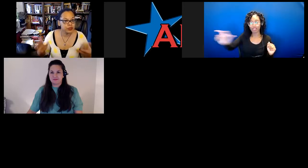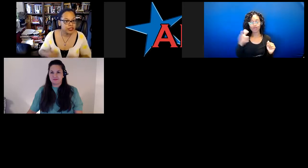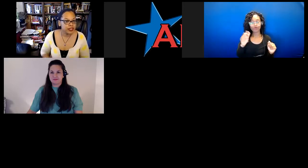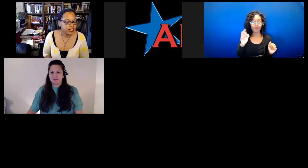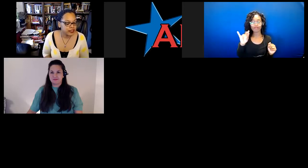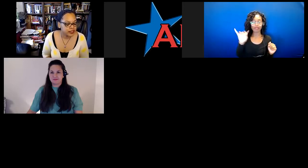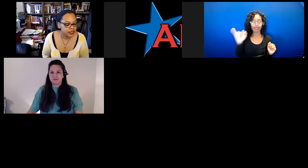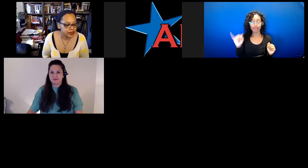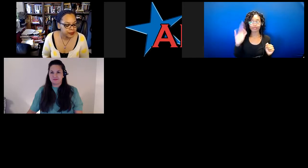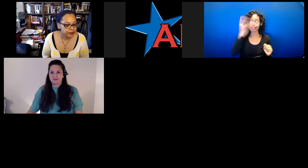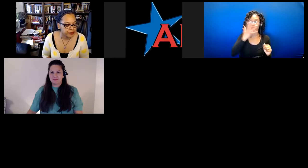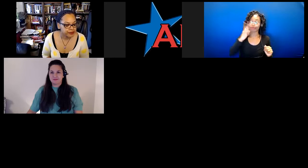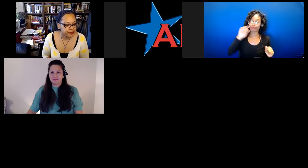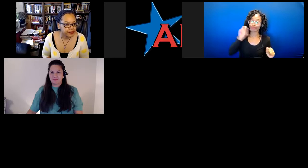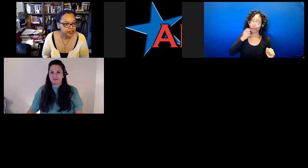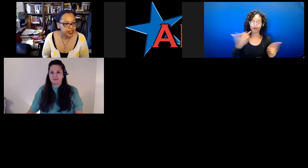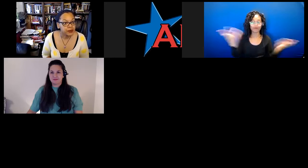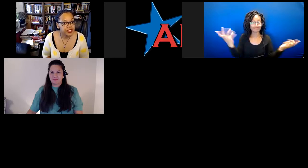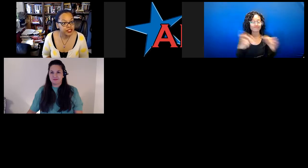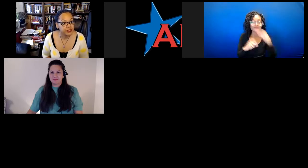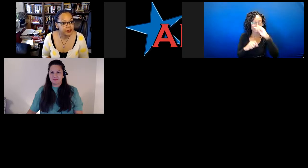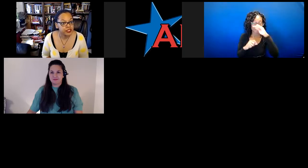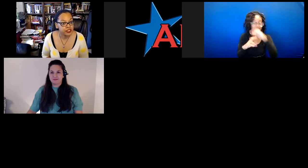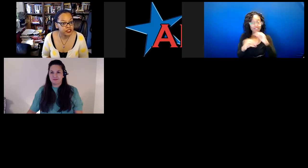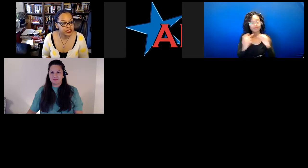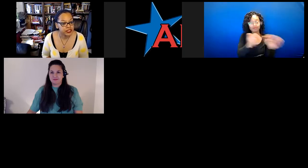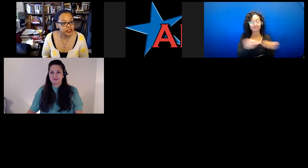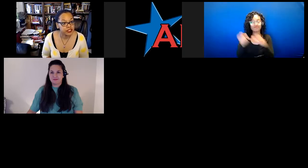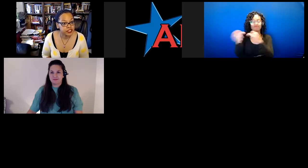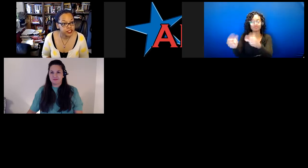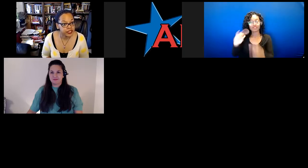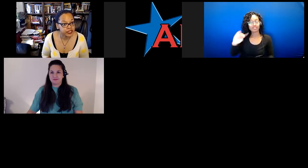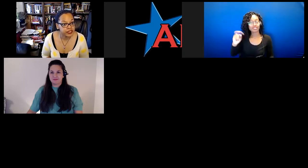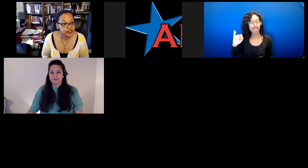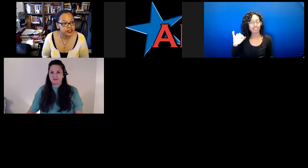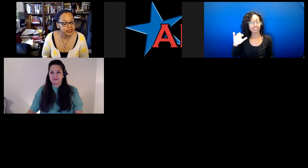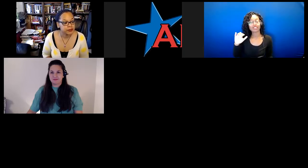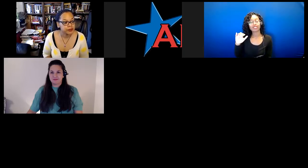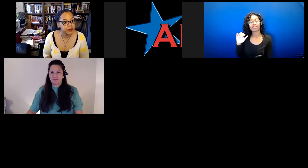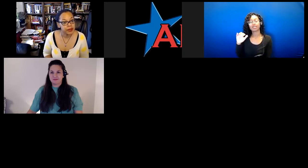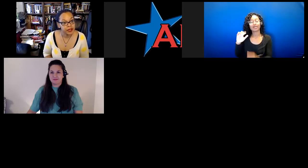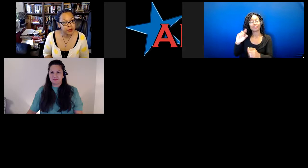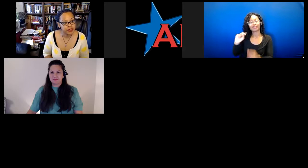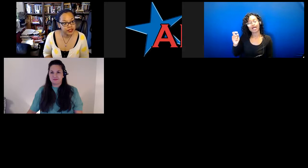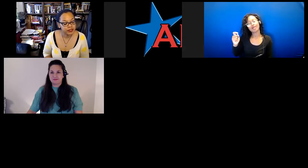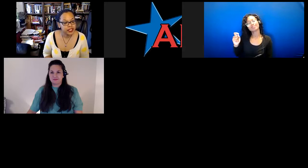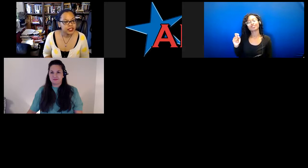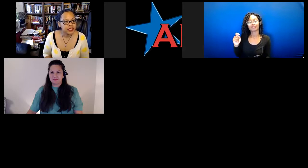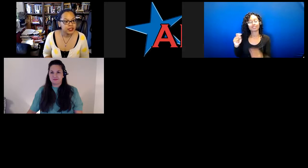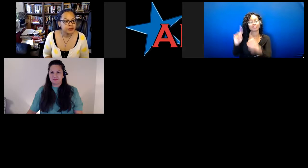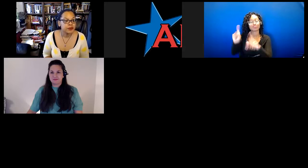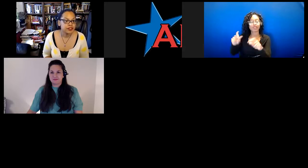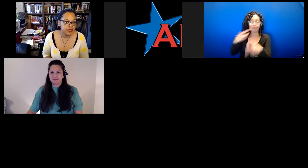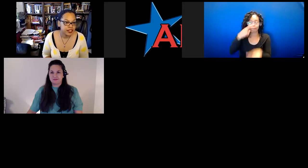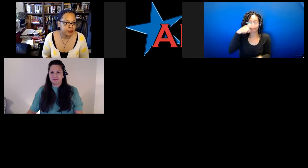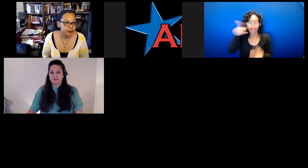cool. And they would take you to be tox screened. And if the tox screen didn't come back positive, then